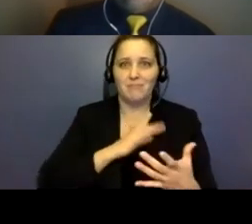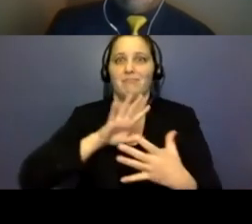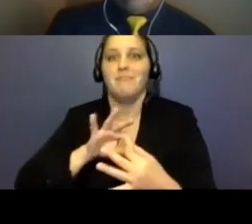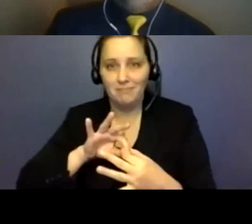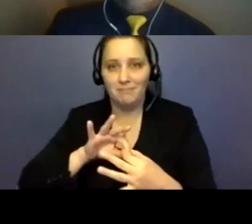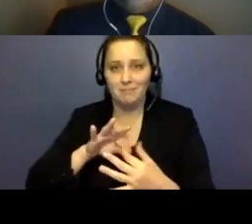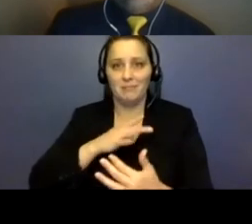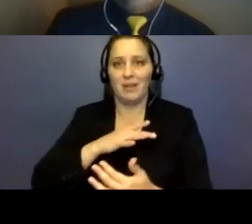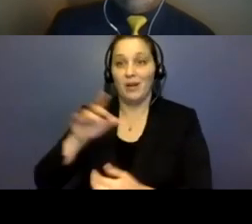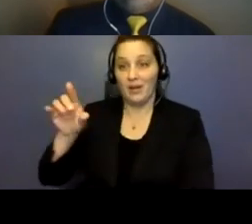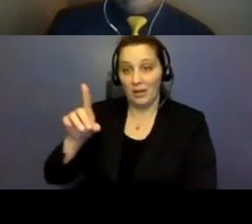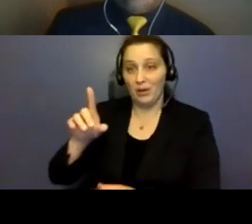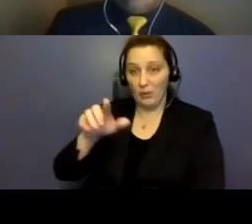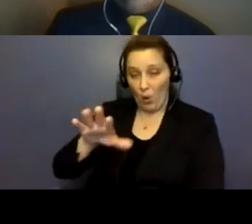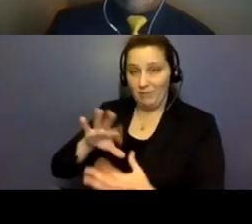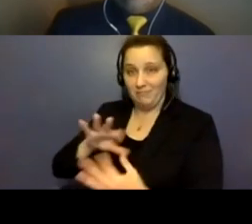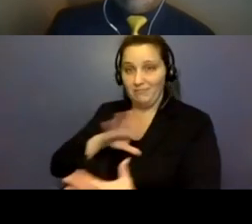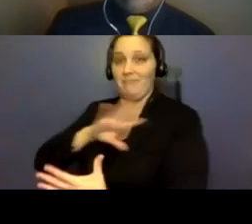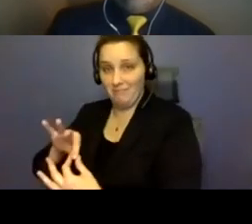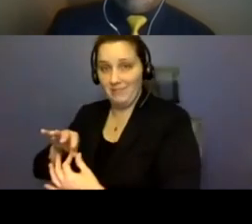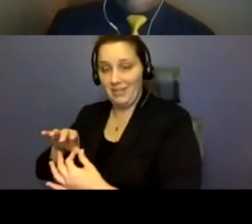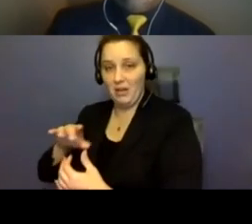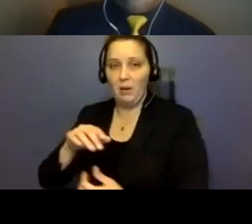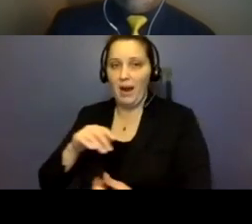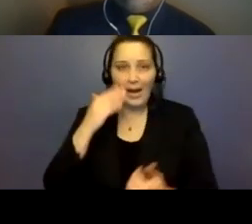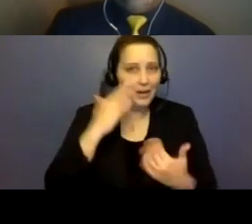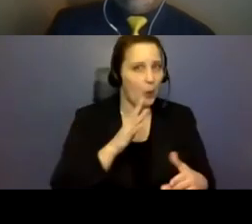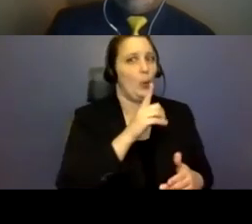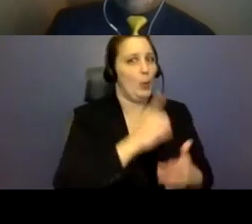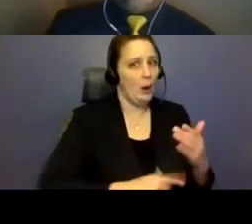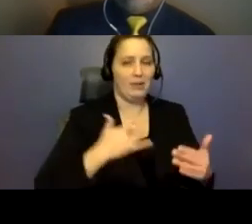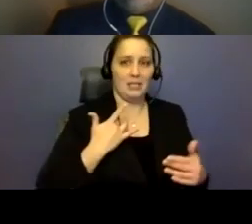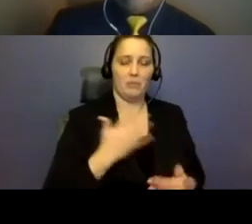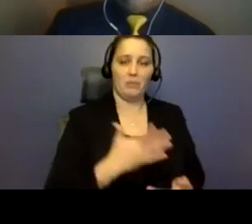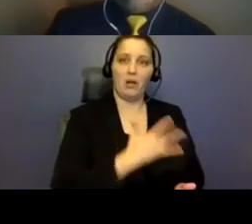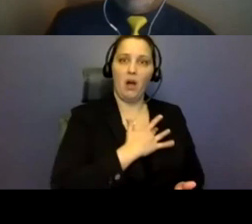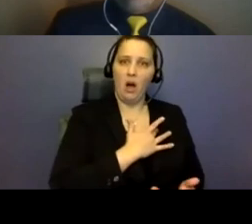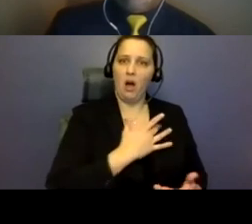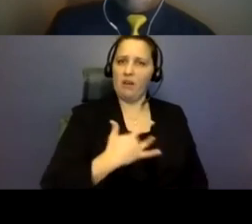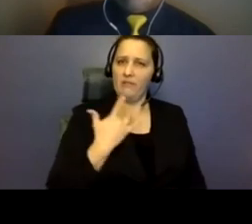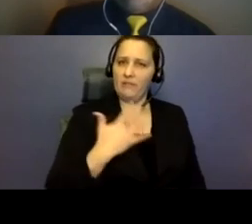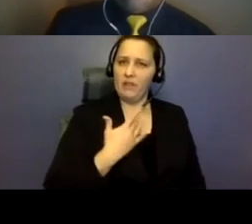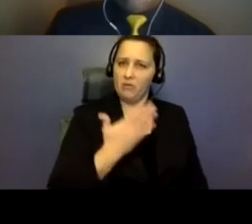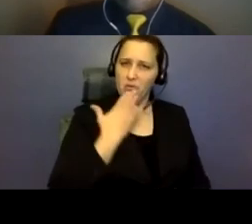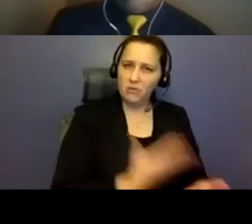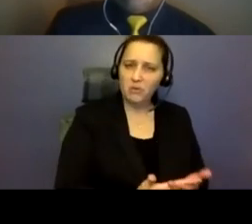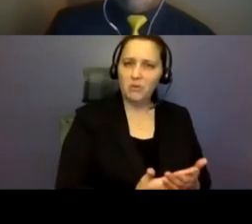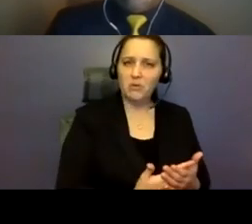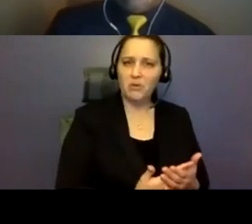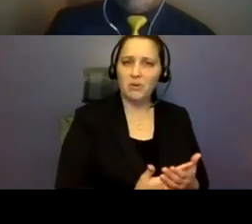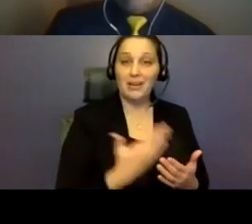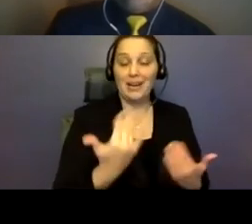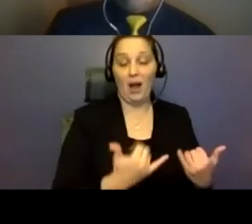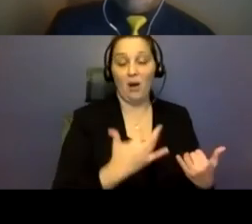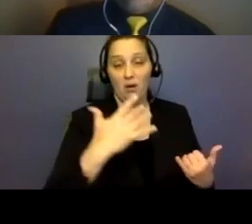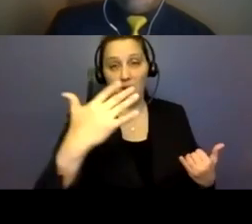about in the desert. It's like, I didn't even know I was experiencing it, but it's like, wow, I feel good. Fast forward almost 15 years later,